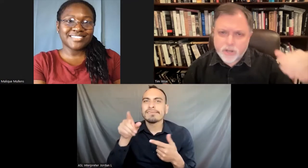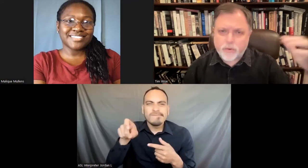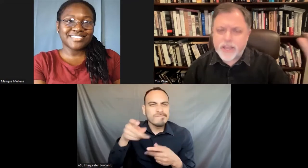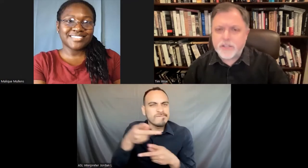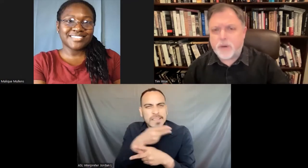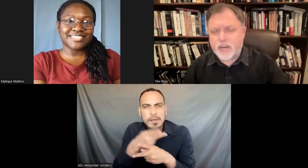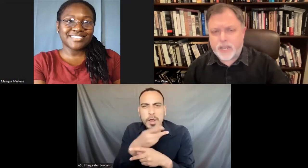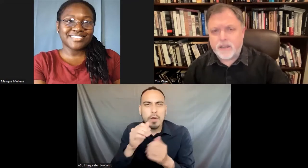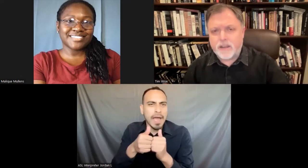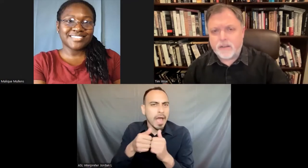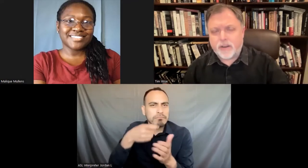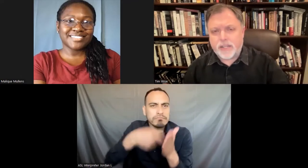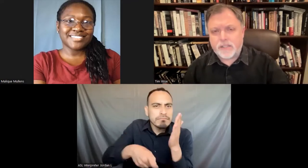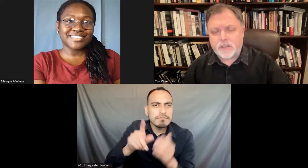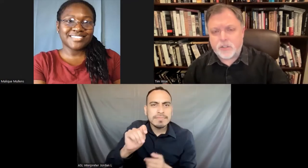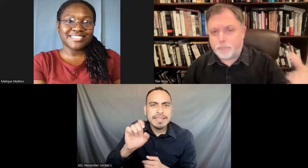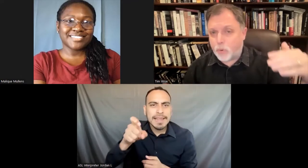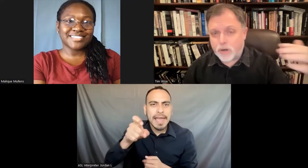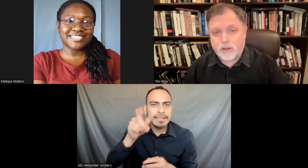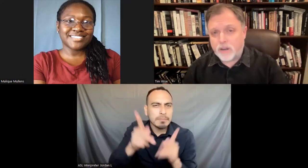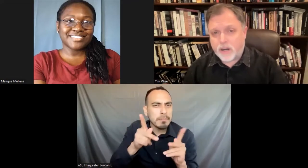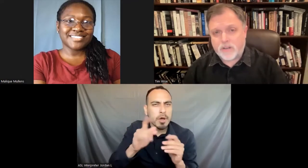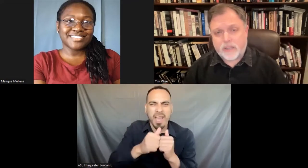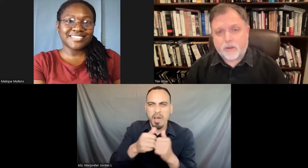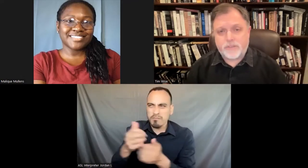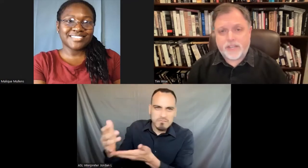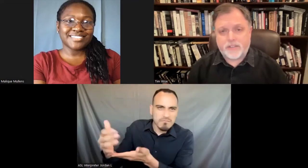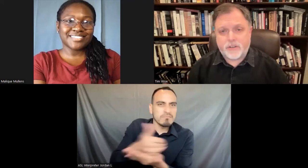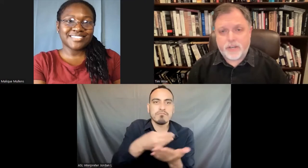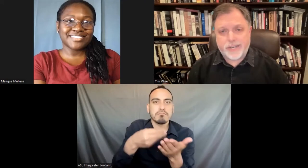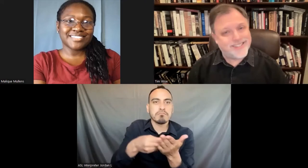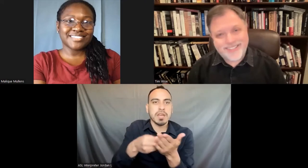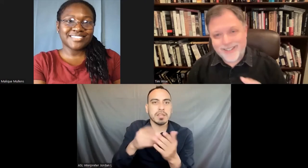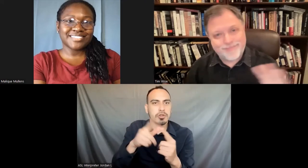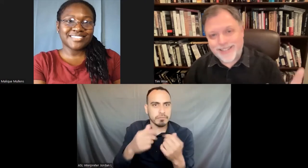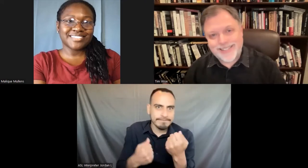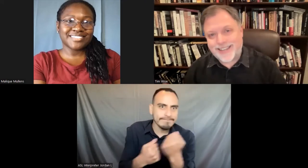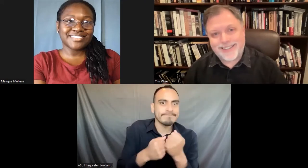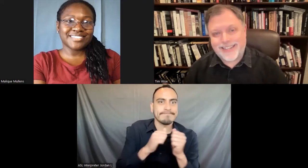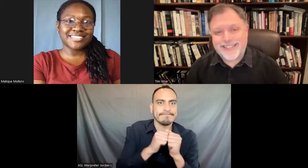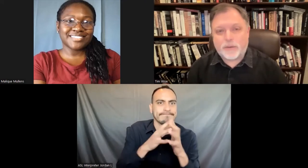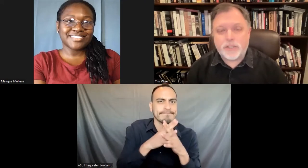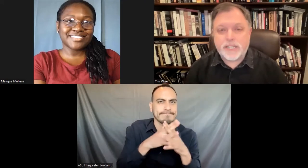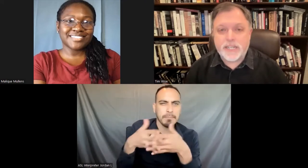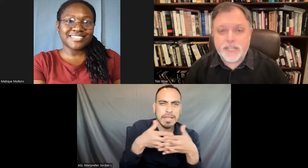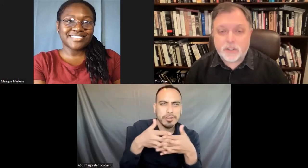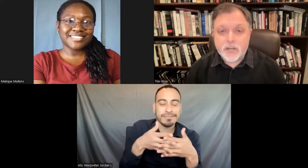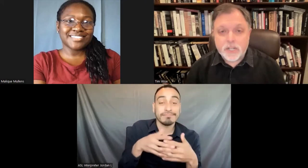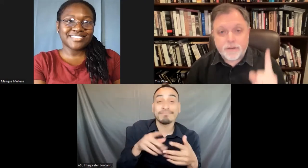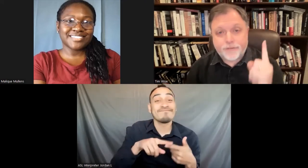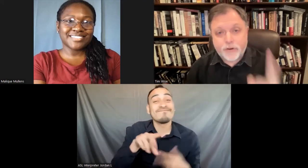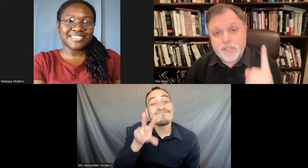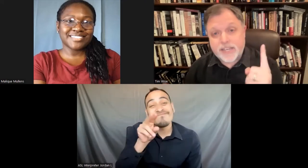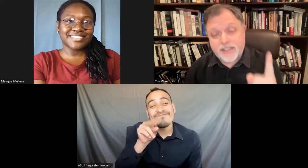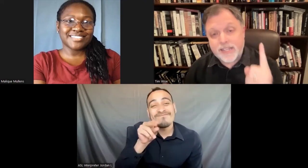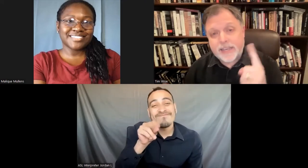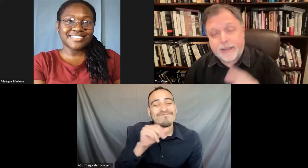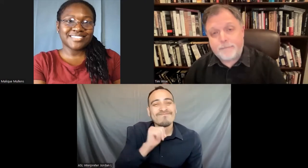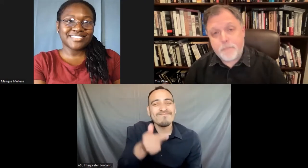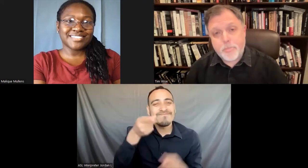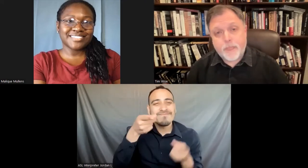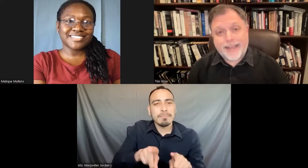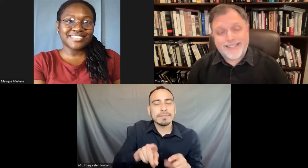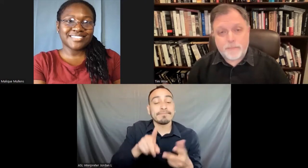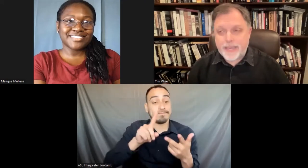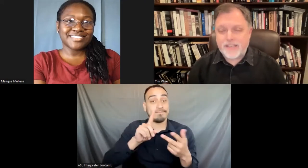How are we going to raise money, right, to support ourselves as a new nation? No, that's not what they did either. The first thing they